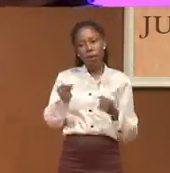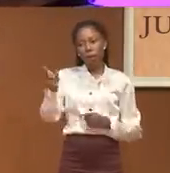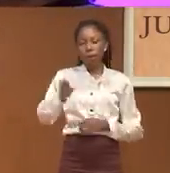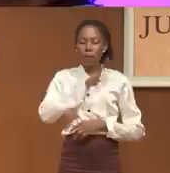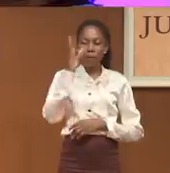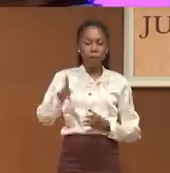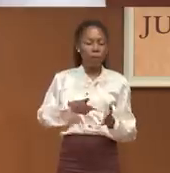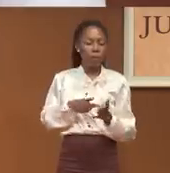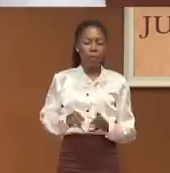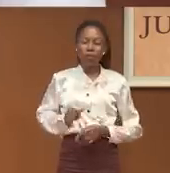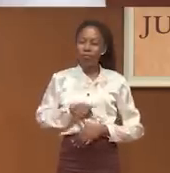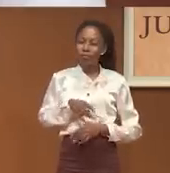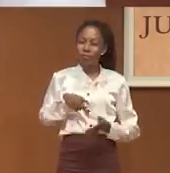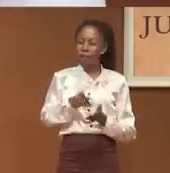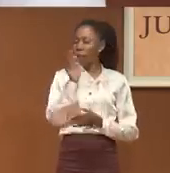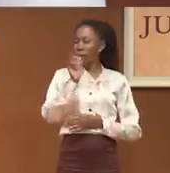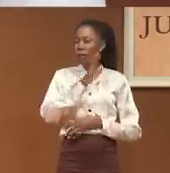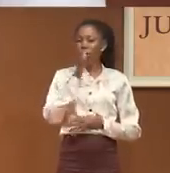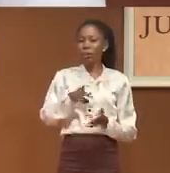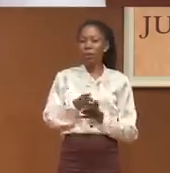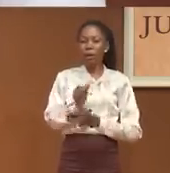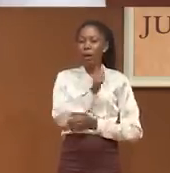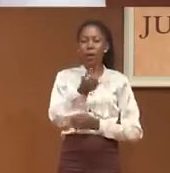a dime. He has not even one penny.